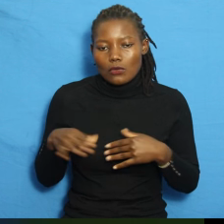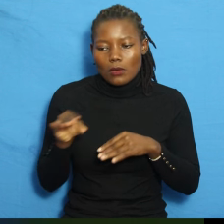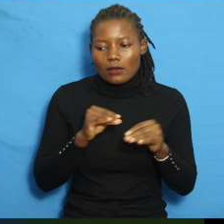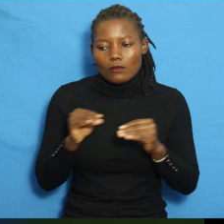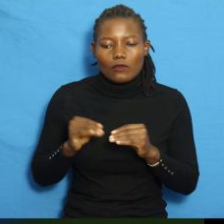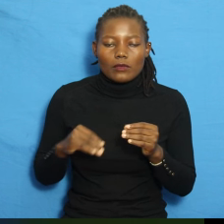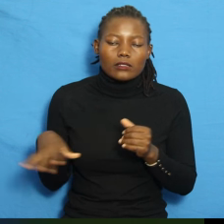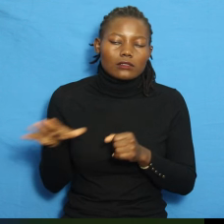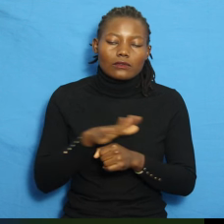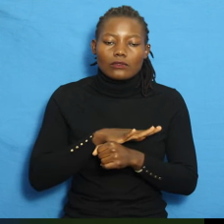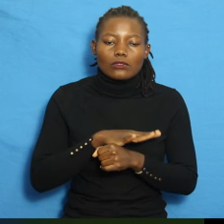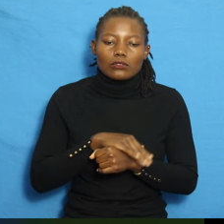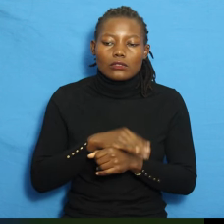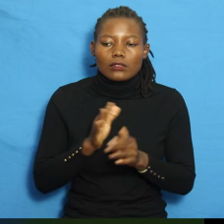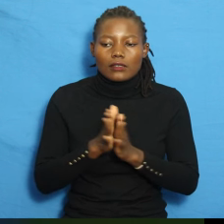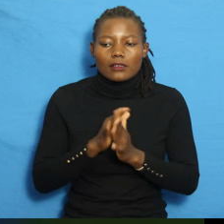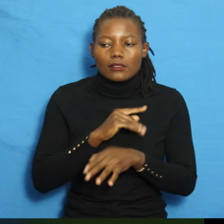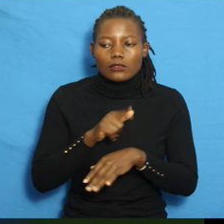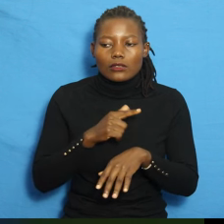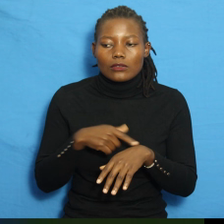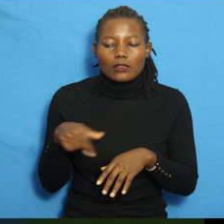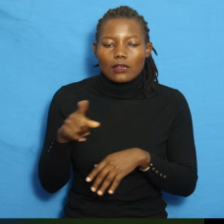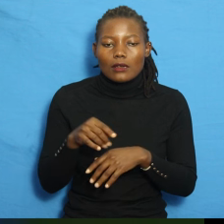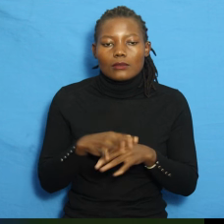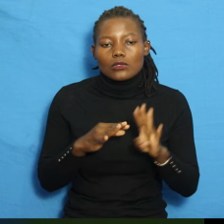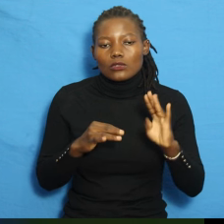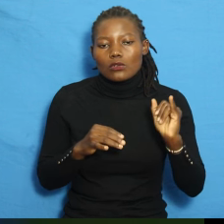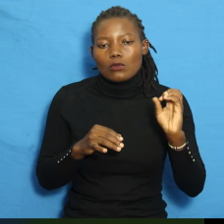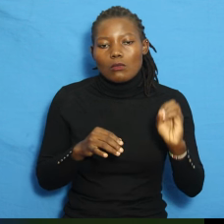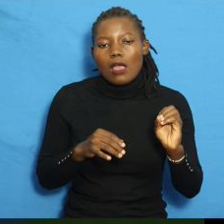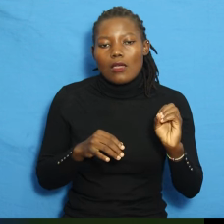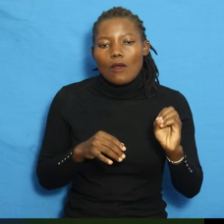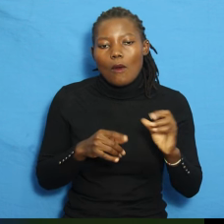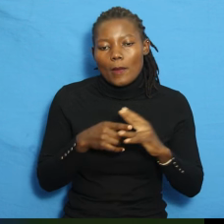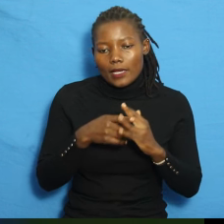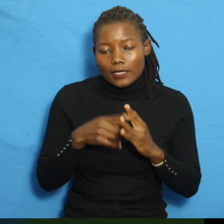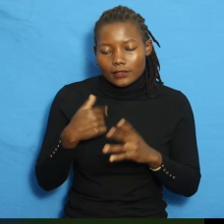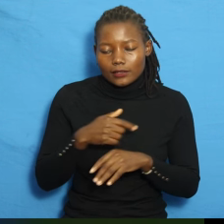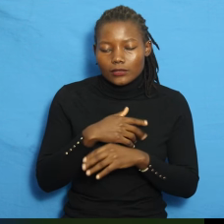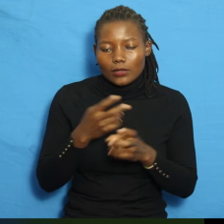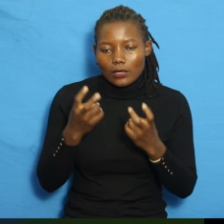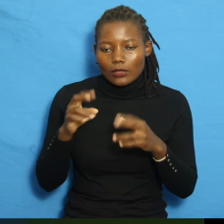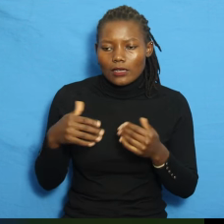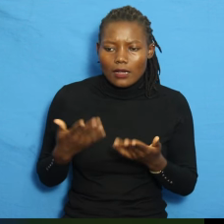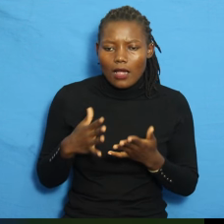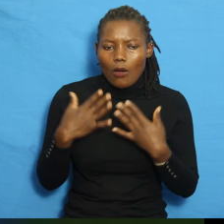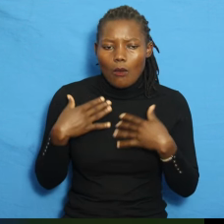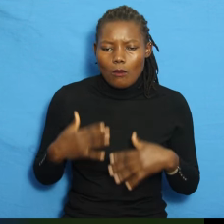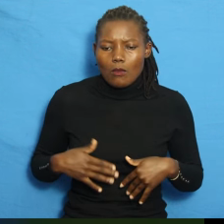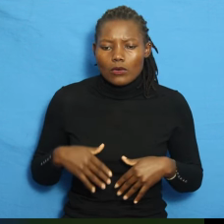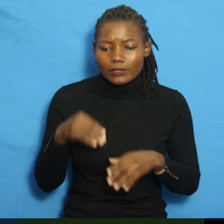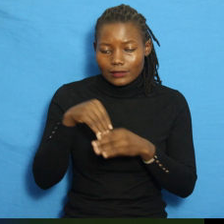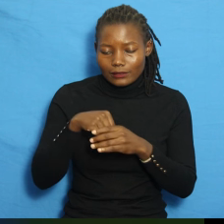whole. And then when we come to biomechanics, we are looking at now, how does the body, the